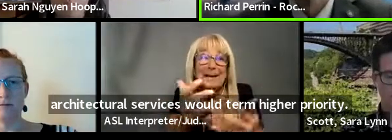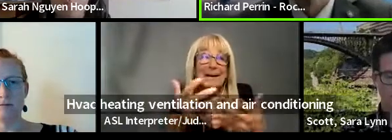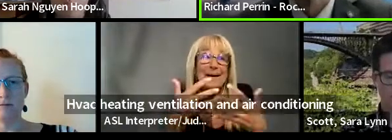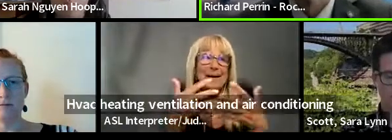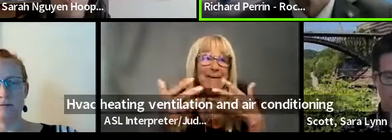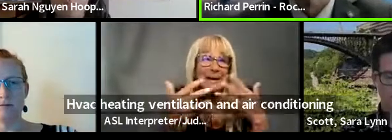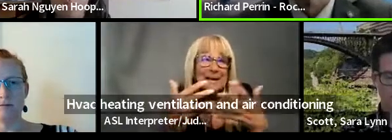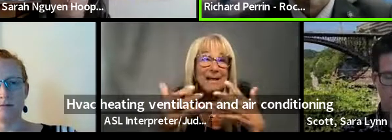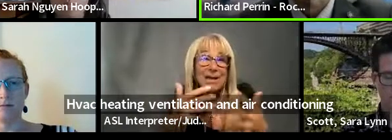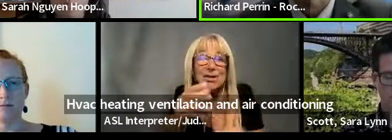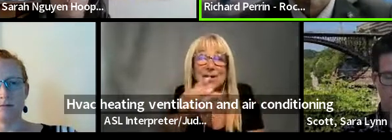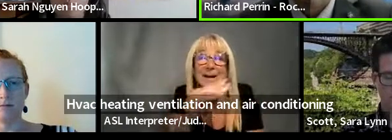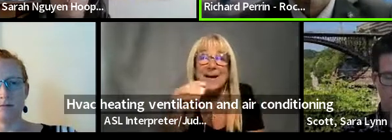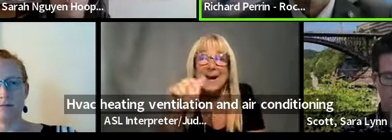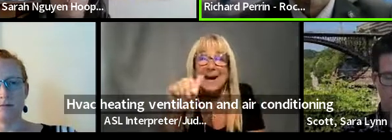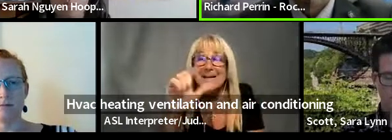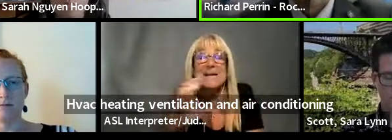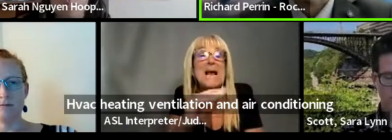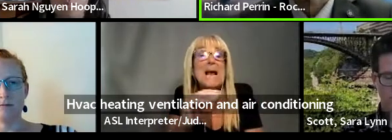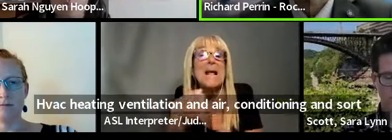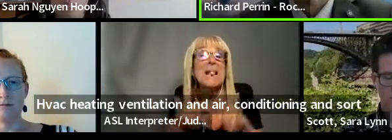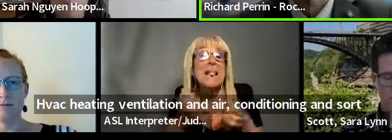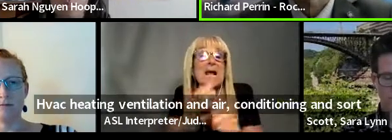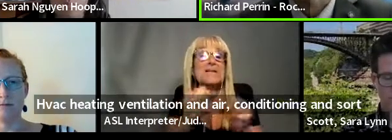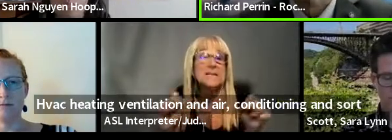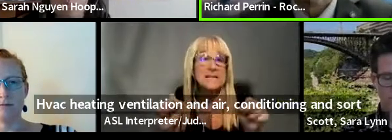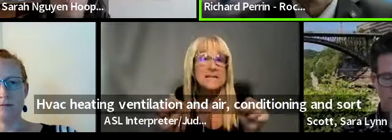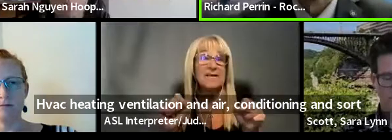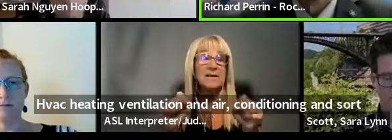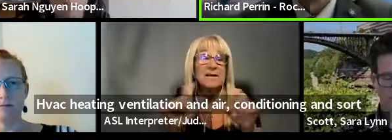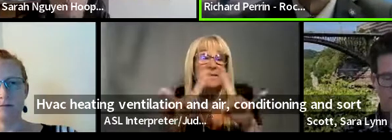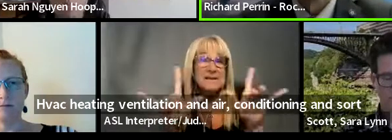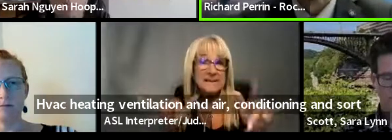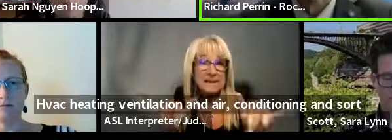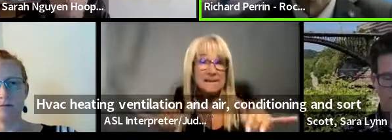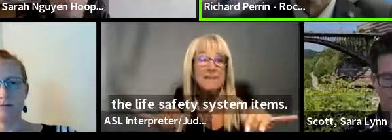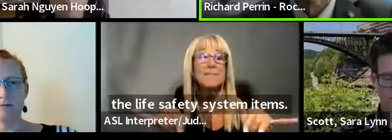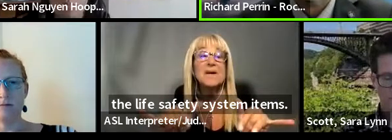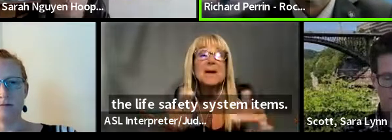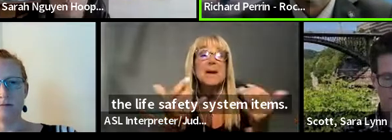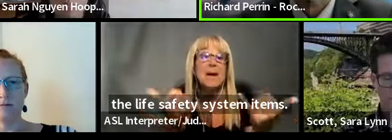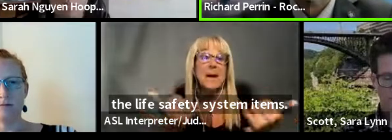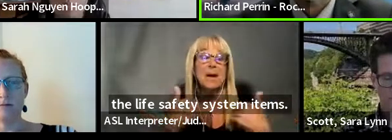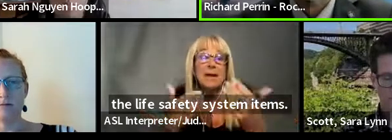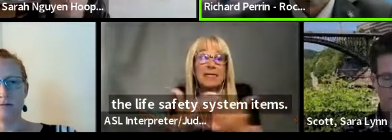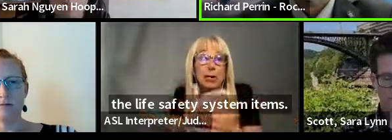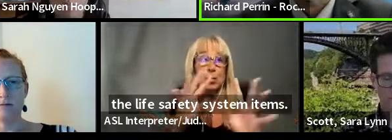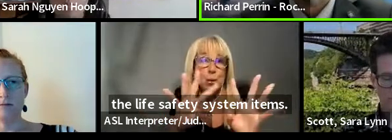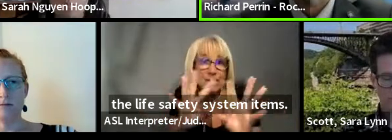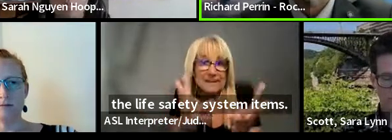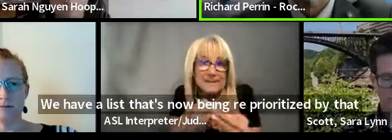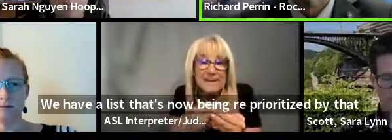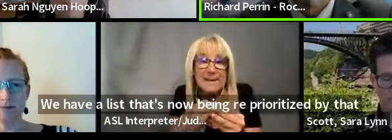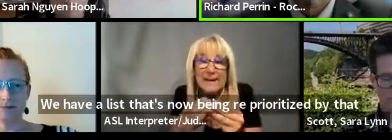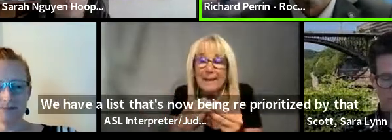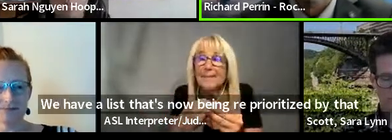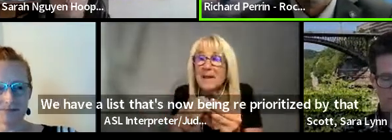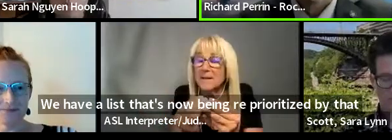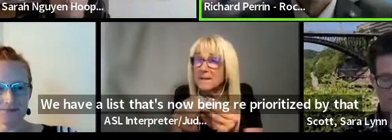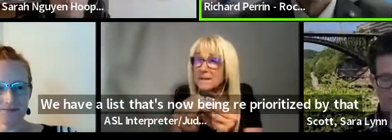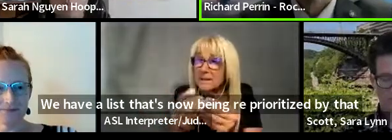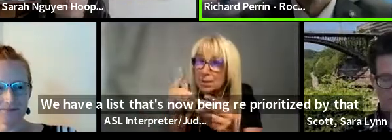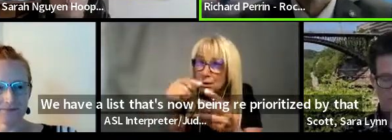of the life safety system items. We have a list that's now being reprioritized by that team based on items that were addressed prior to the